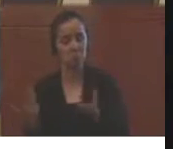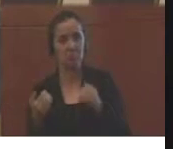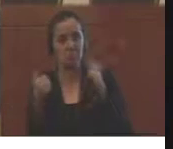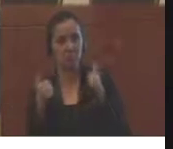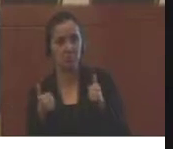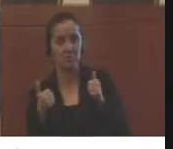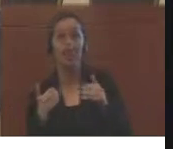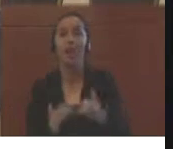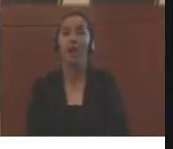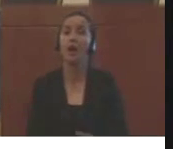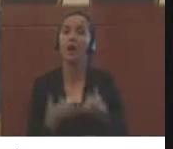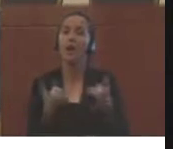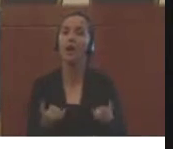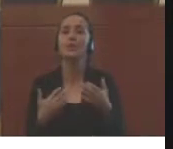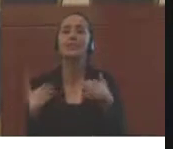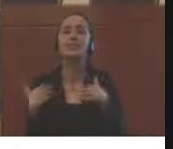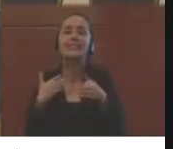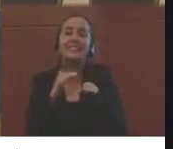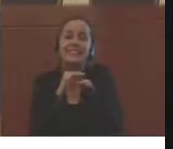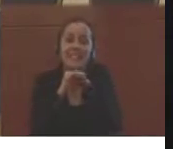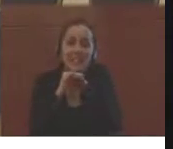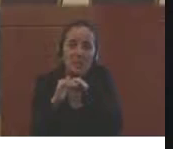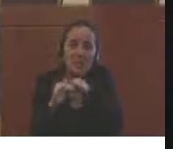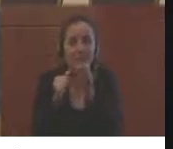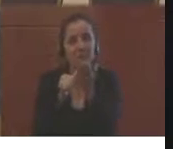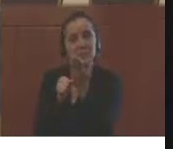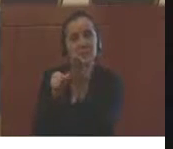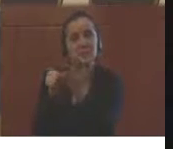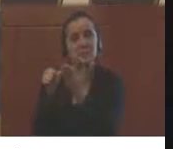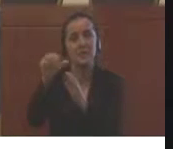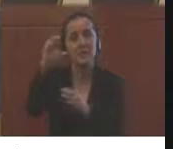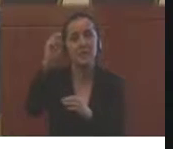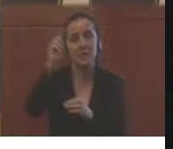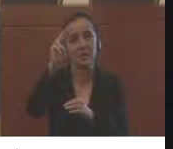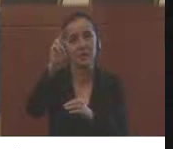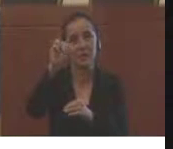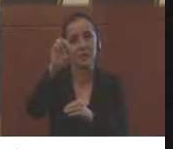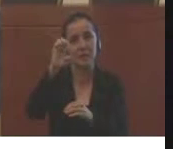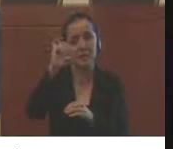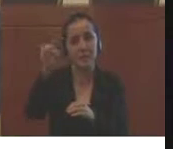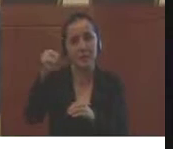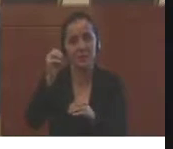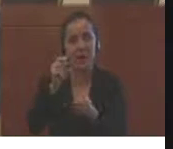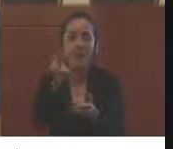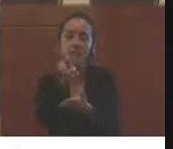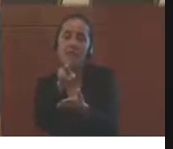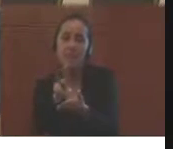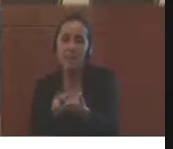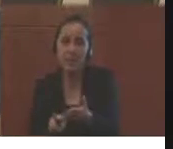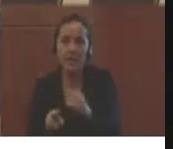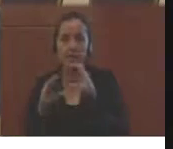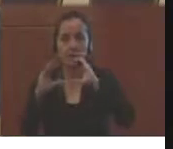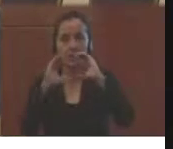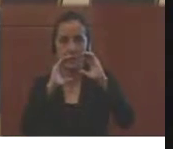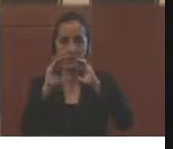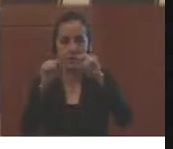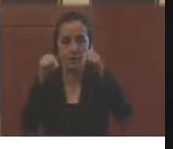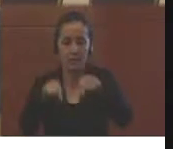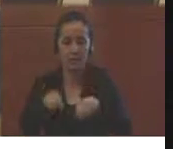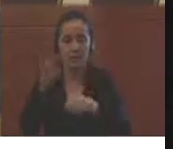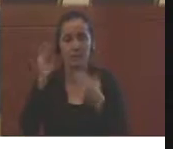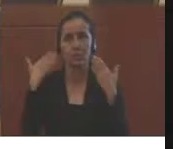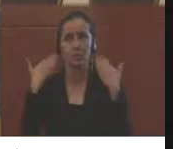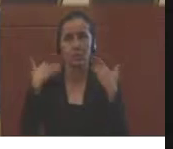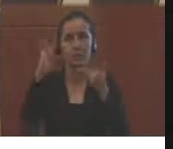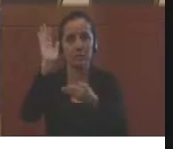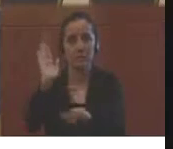Thank you for that presentation, and I now have the pleasure of inviting Minister Cornejo